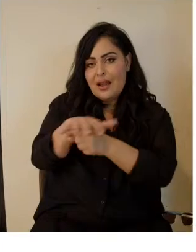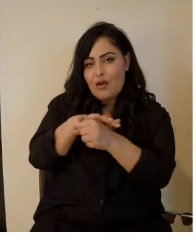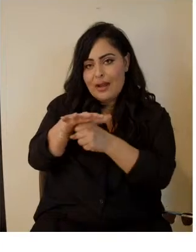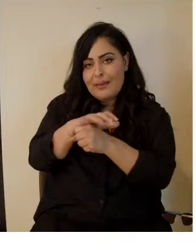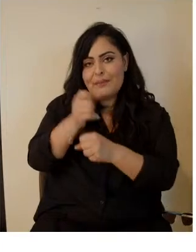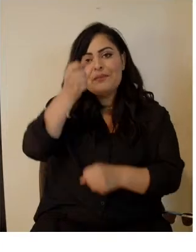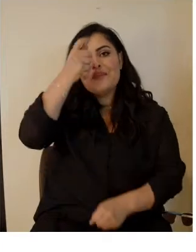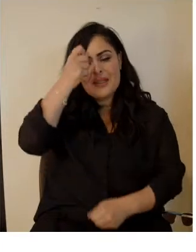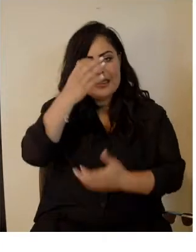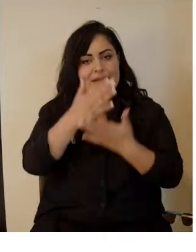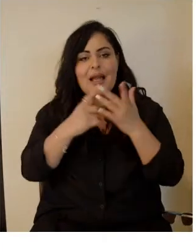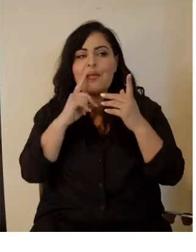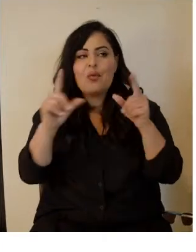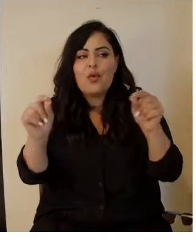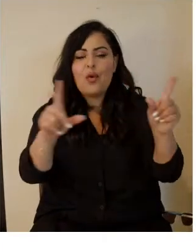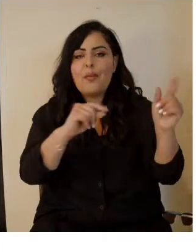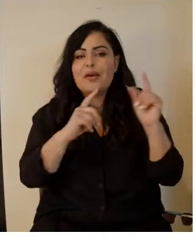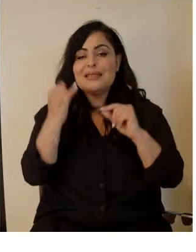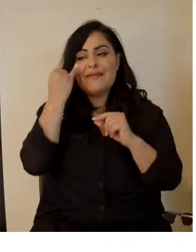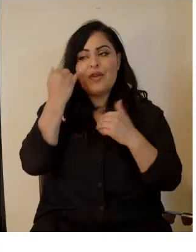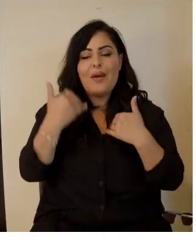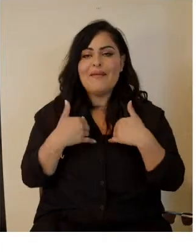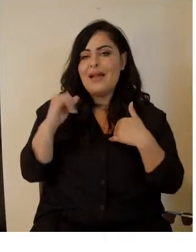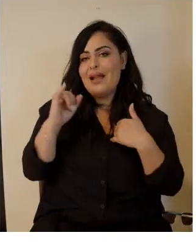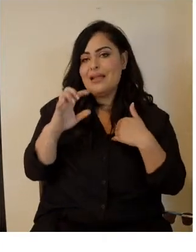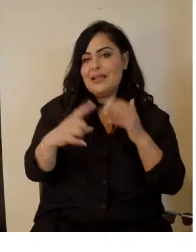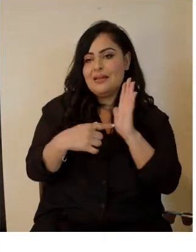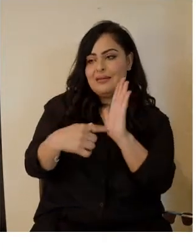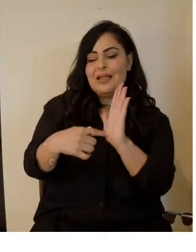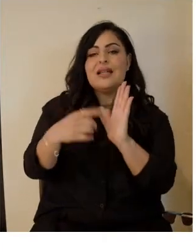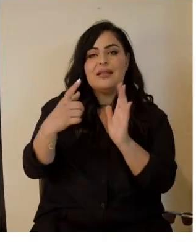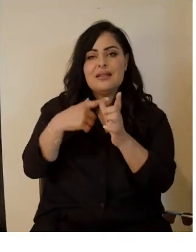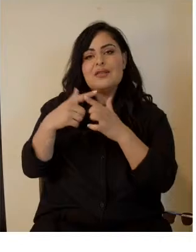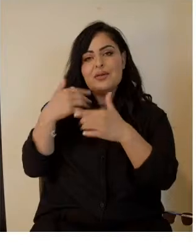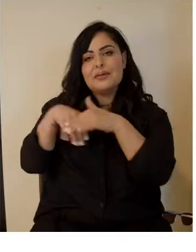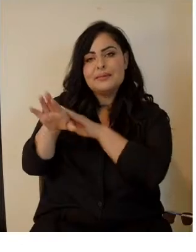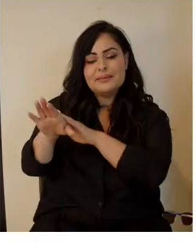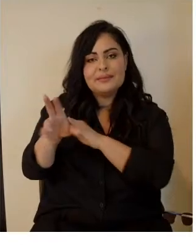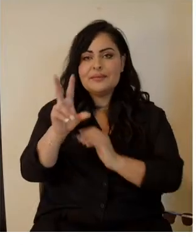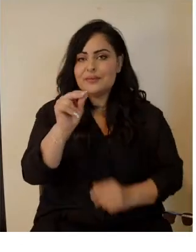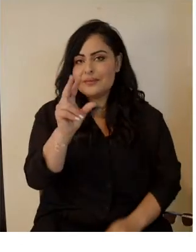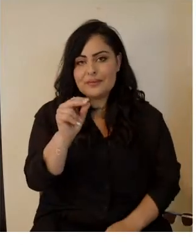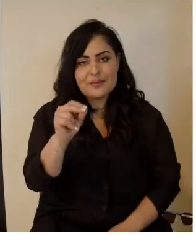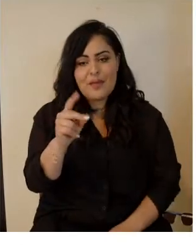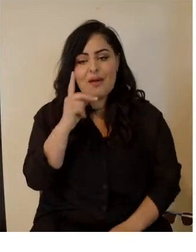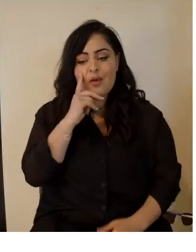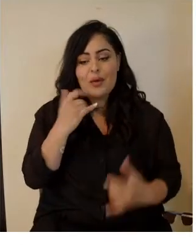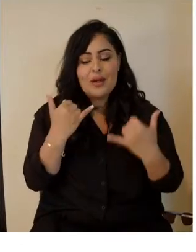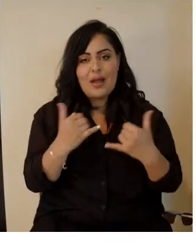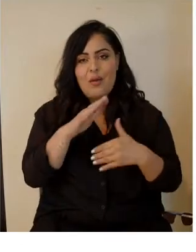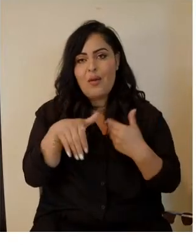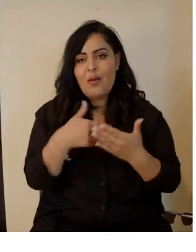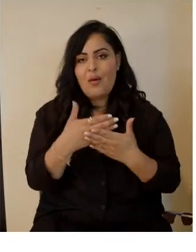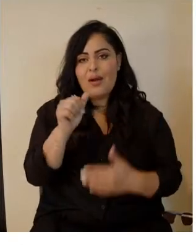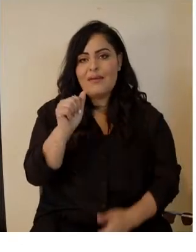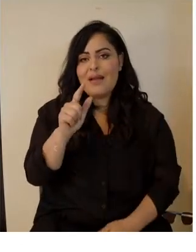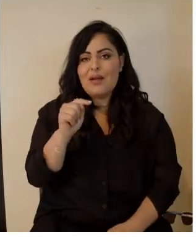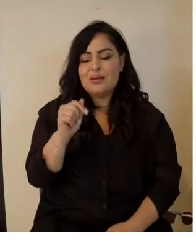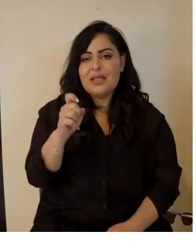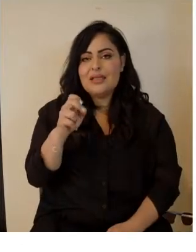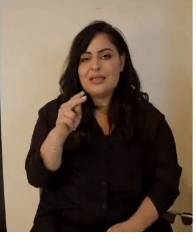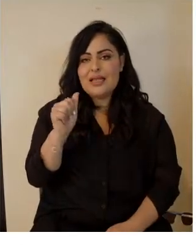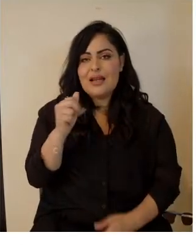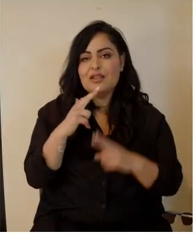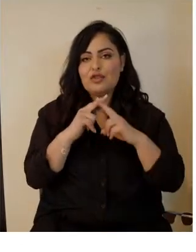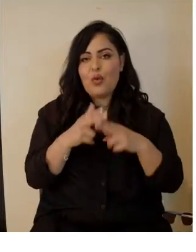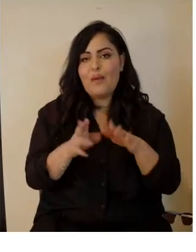been some rumors spread that if you have your ID, you can come in. That is not the case. As of right now, all of Altadena is still considered